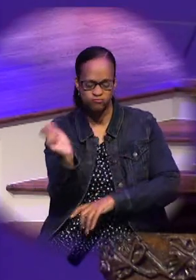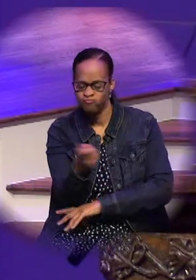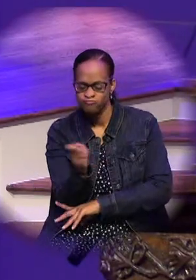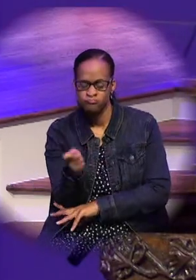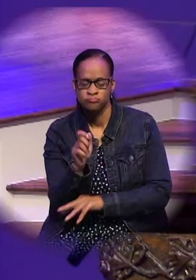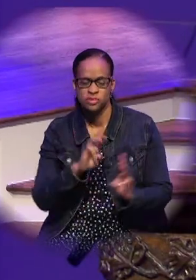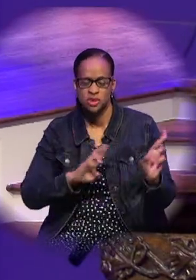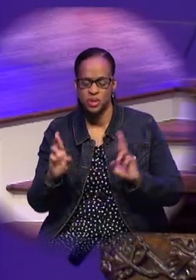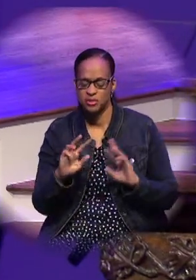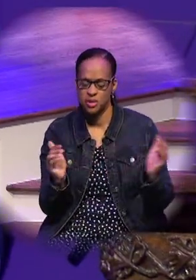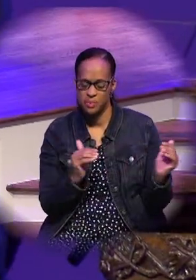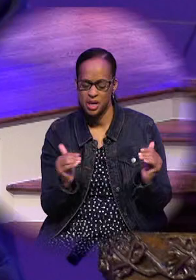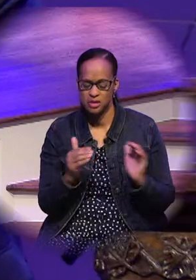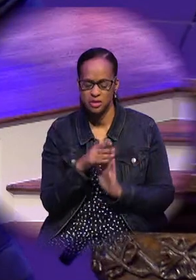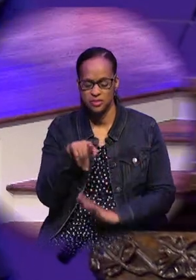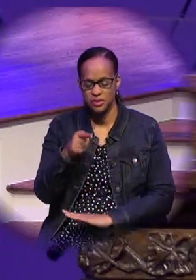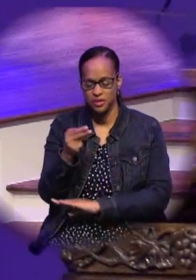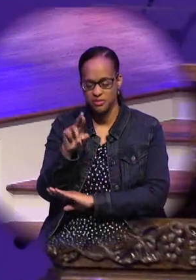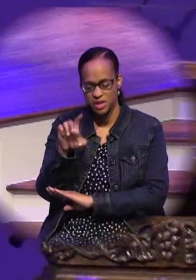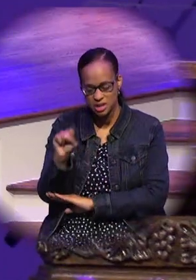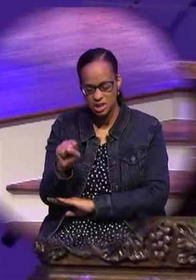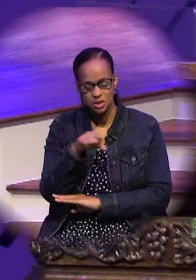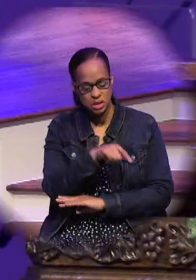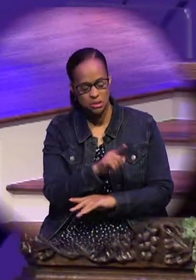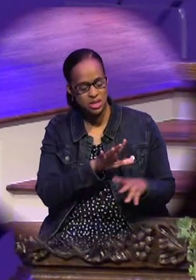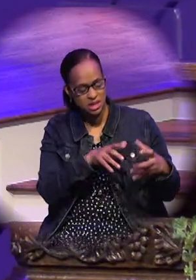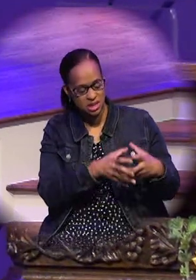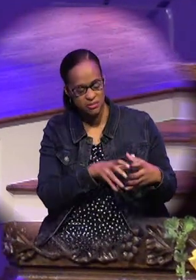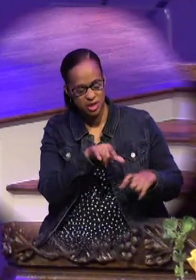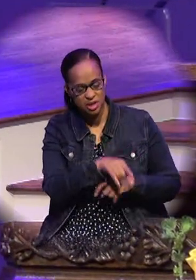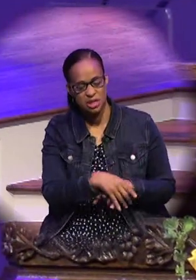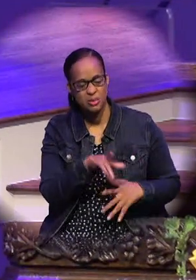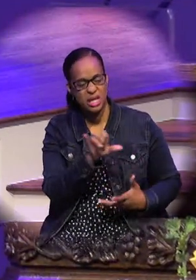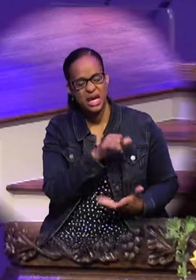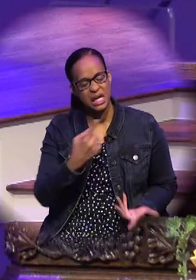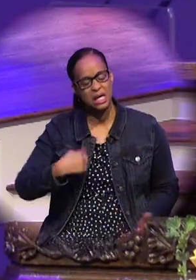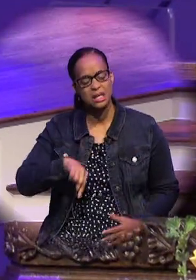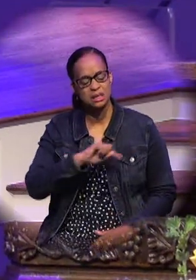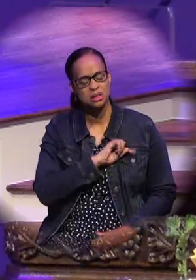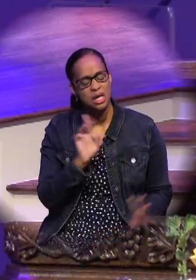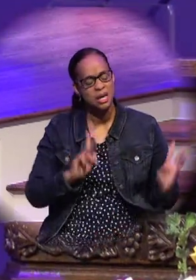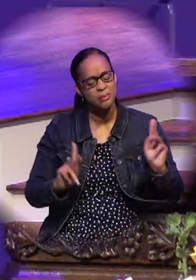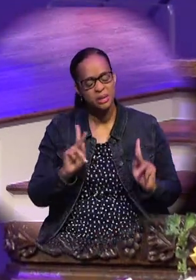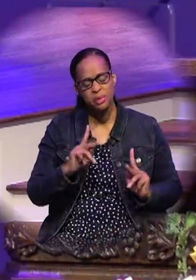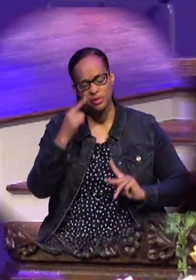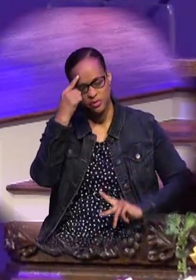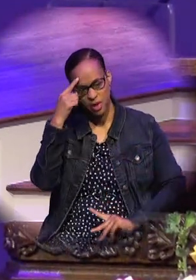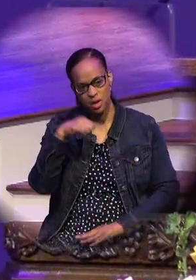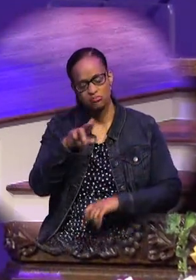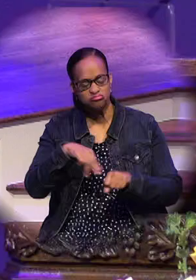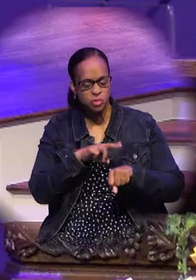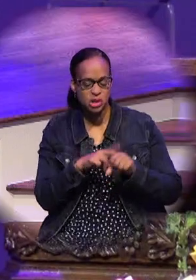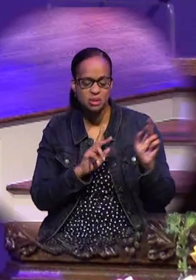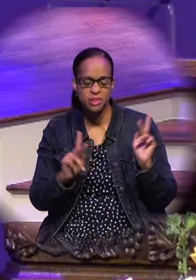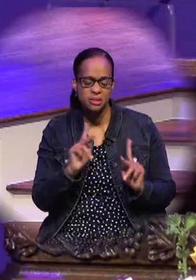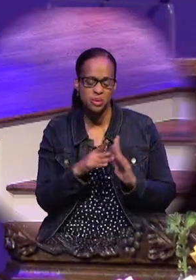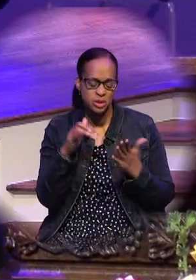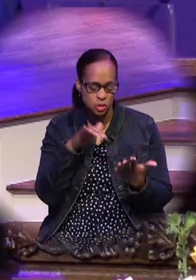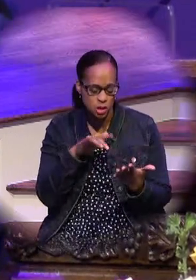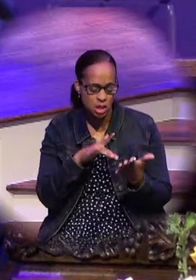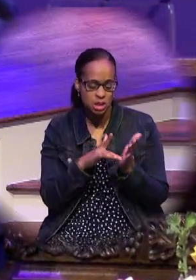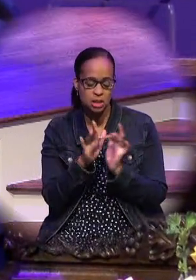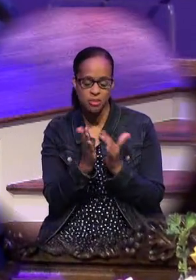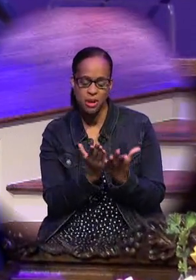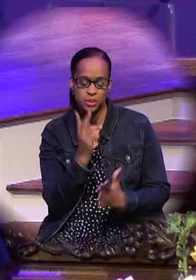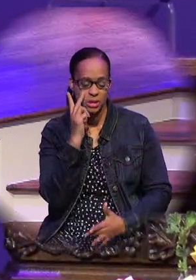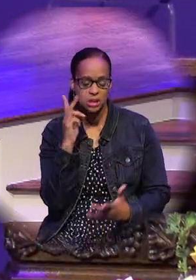getting ready for battle. The Pharisees were a different crowd. They were more like us. They were folks who thought ordinary people could study their Bibles and